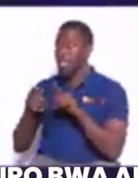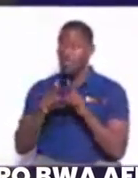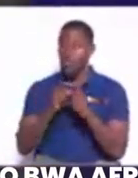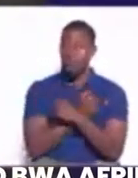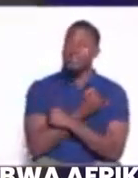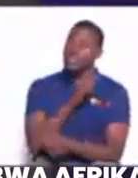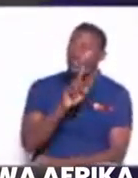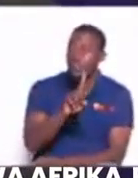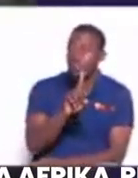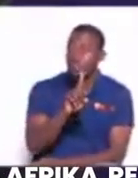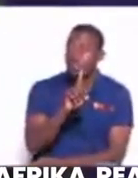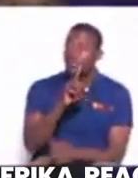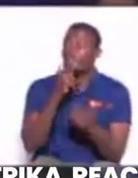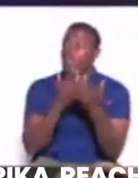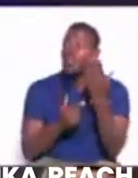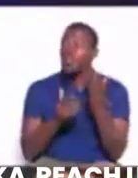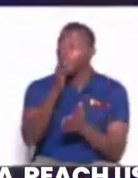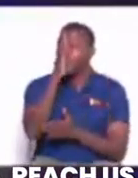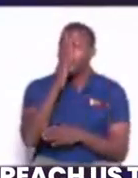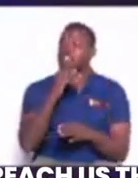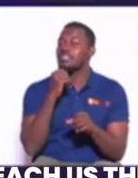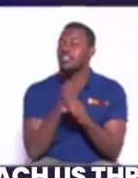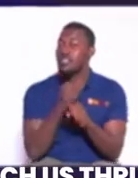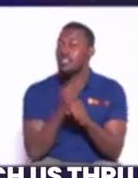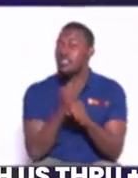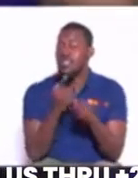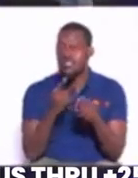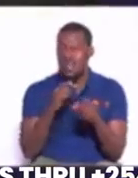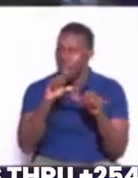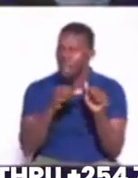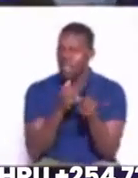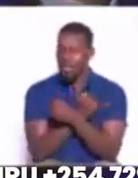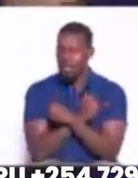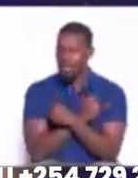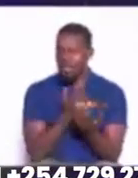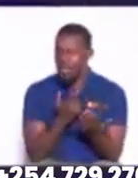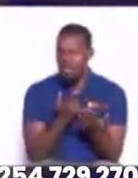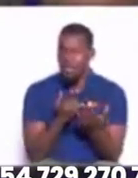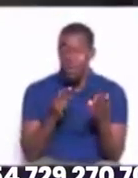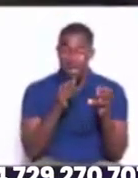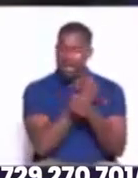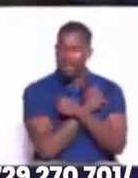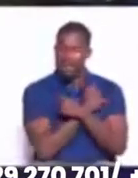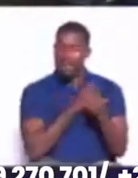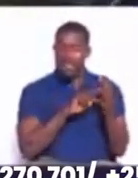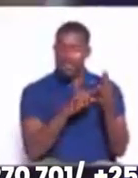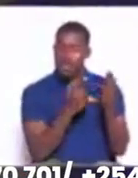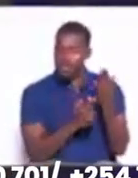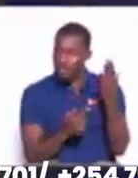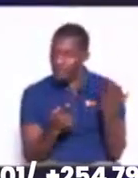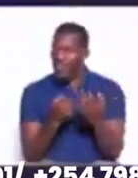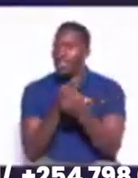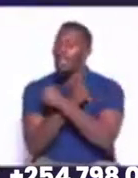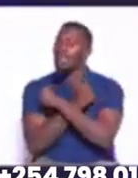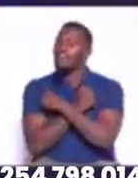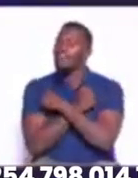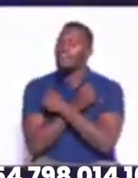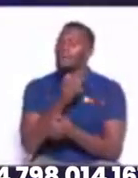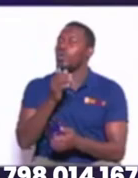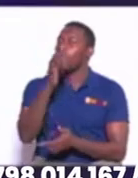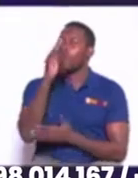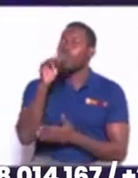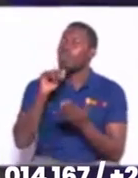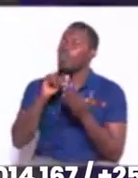doing was expanding what it means to love. What does it mean to love? It means to love God supremely. That's the first